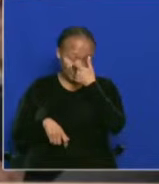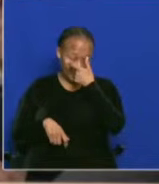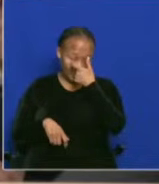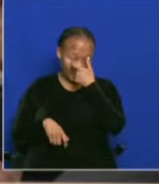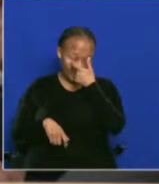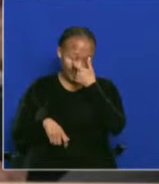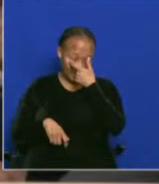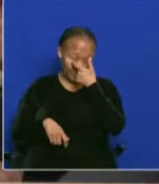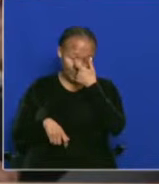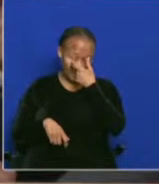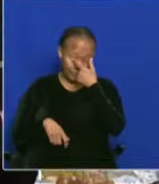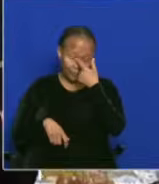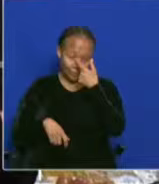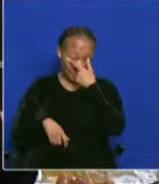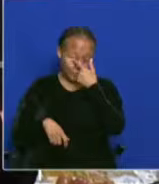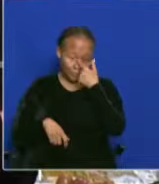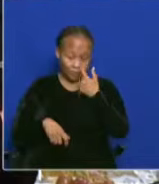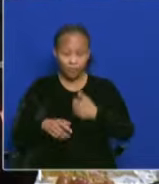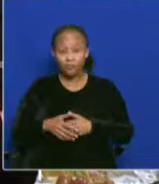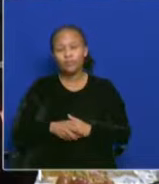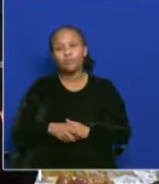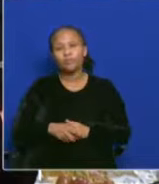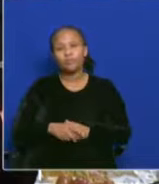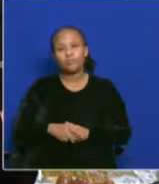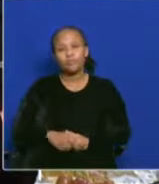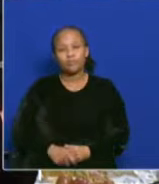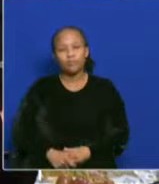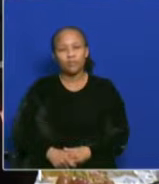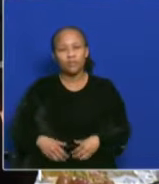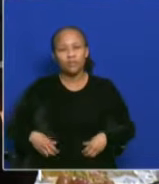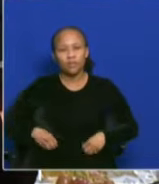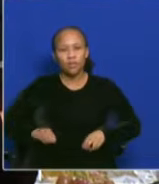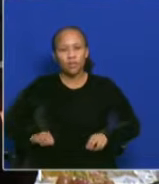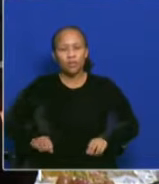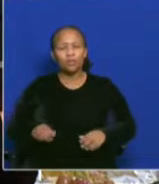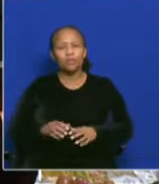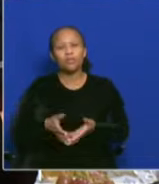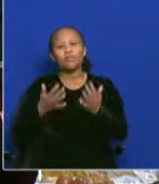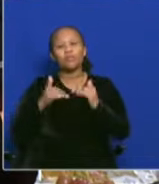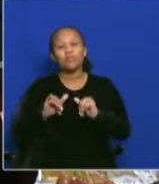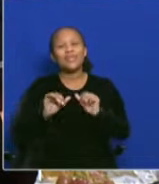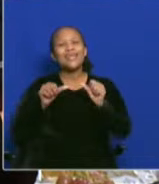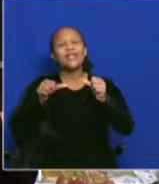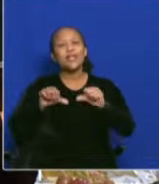And then the next engagement on it is at page